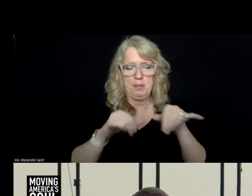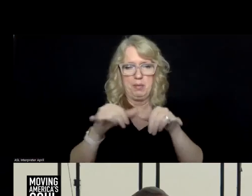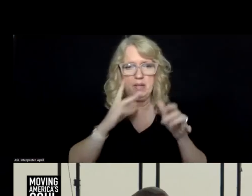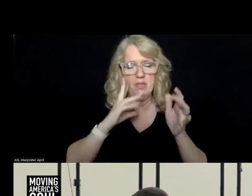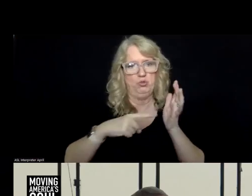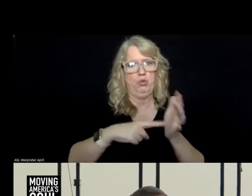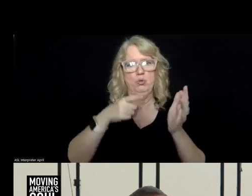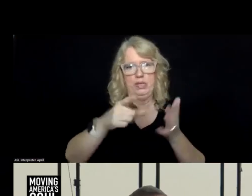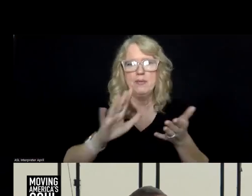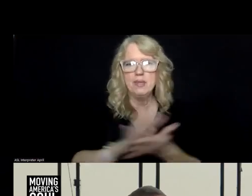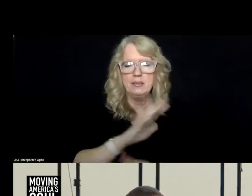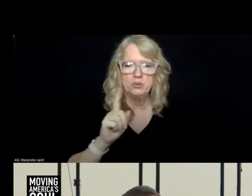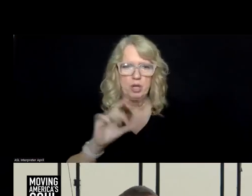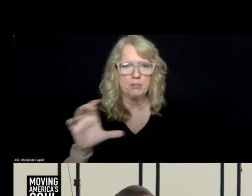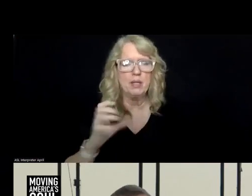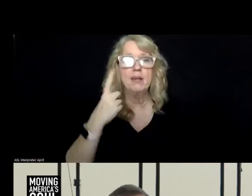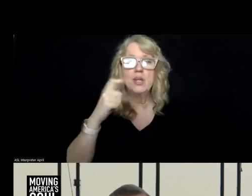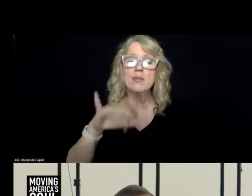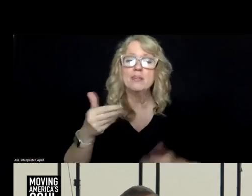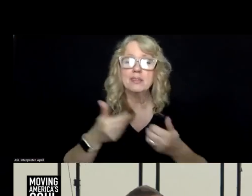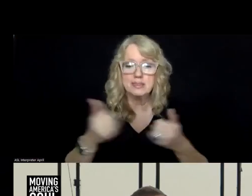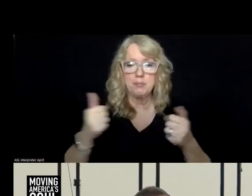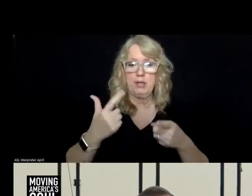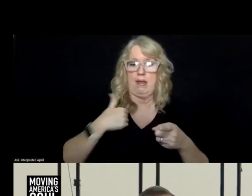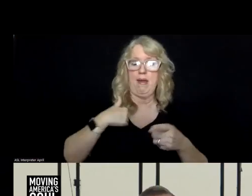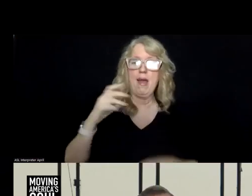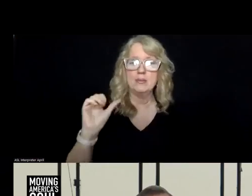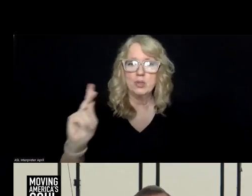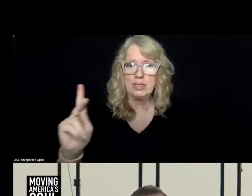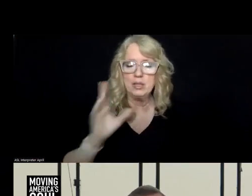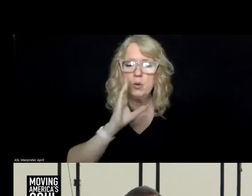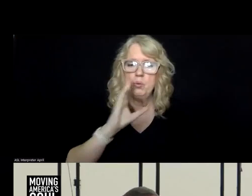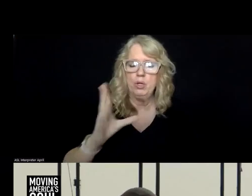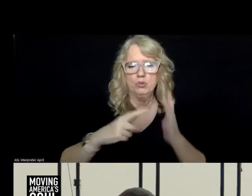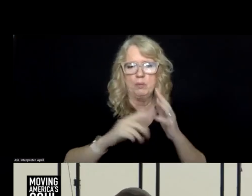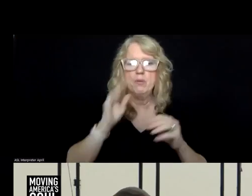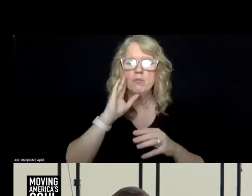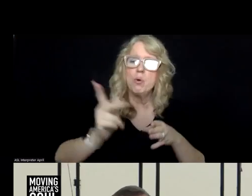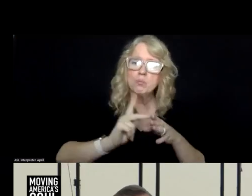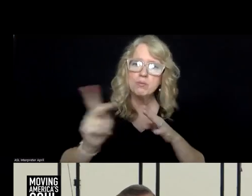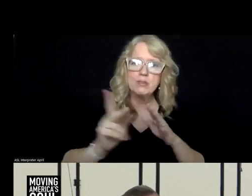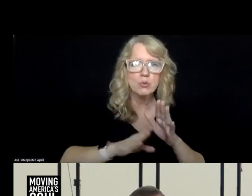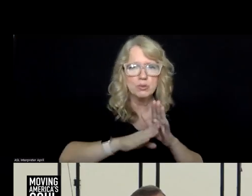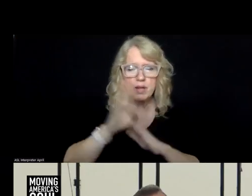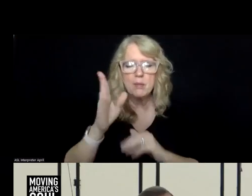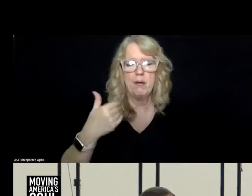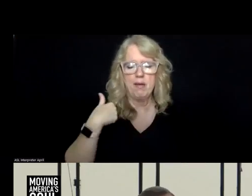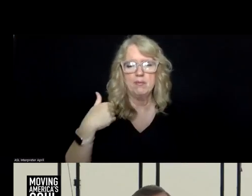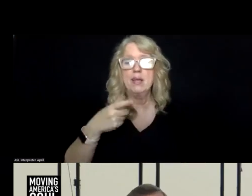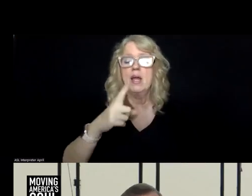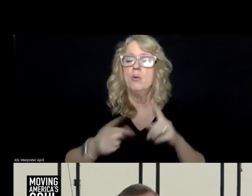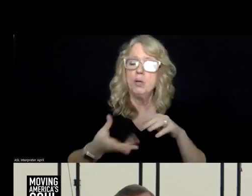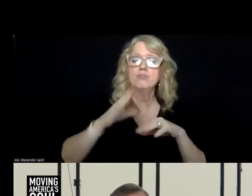this document, which is a separate document, but there's a link in there to it, provide a clear pathway for the professional development, and that enhances,